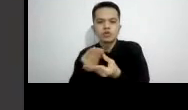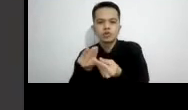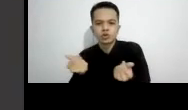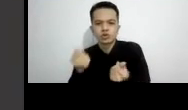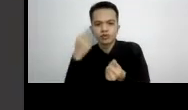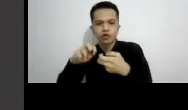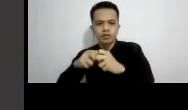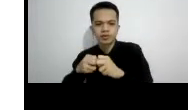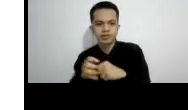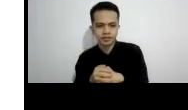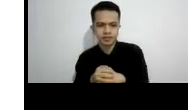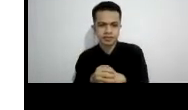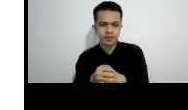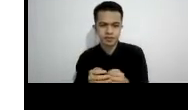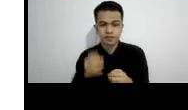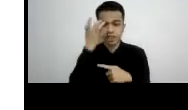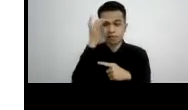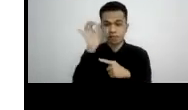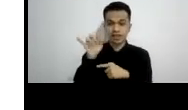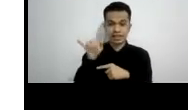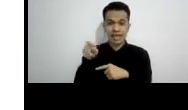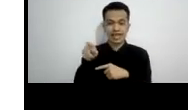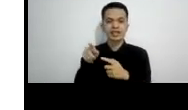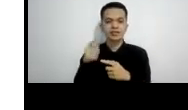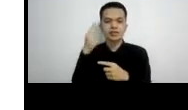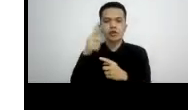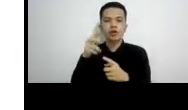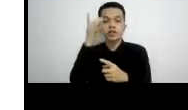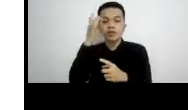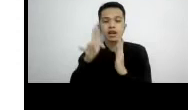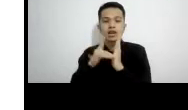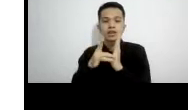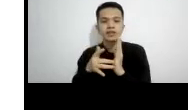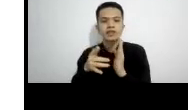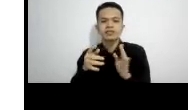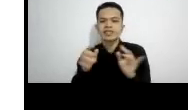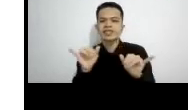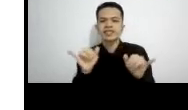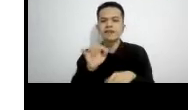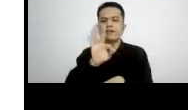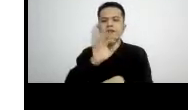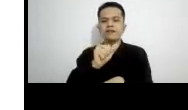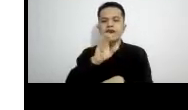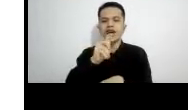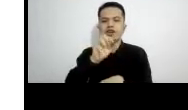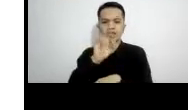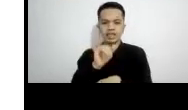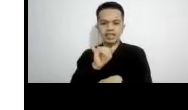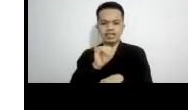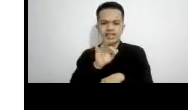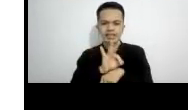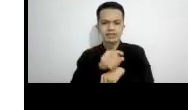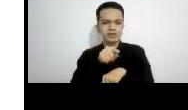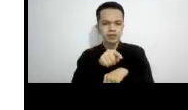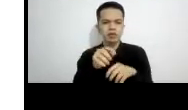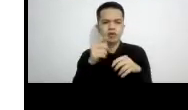when we mention smart, right, one of the concepts that are applying for smart technology is a factory. So the idea is a factory that is